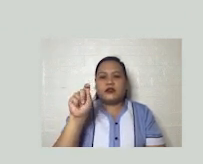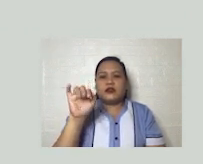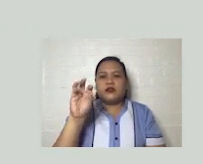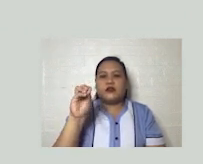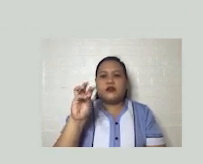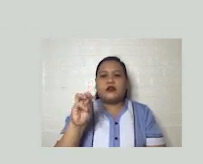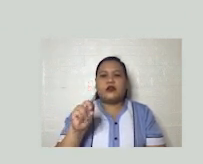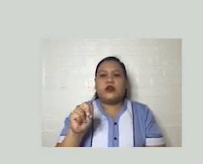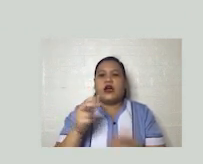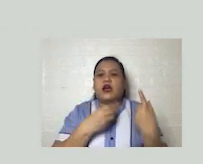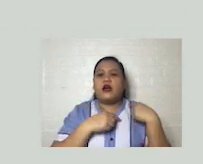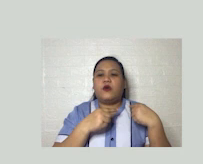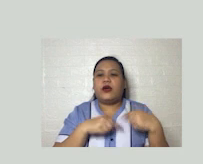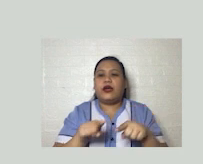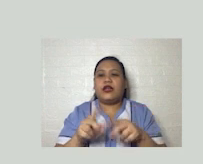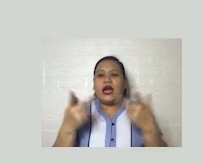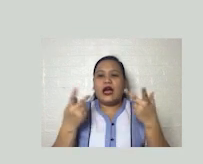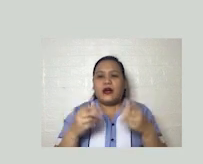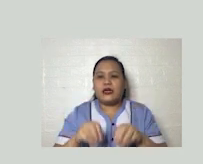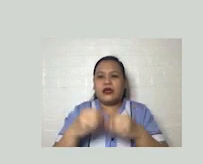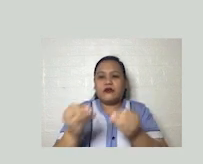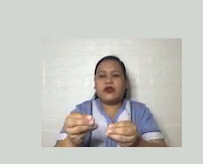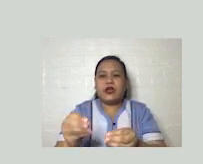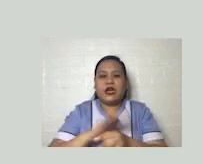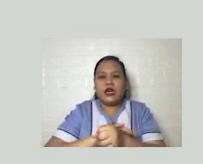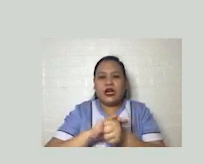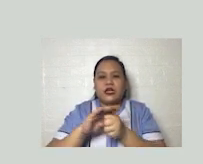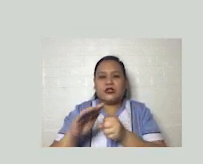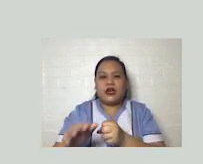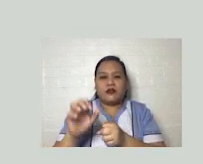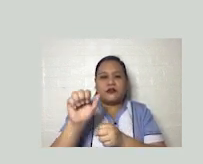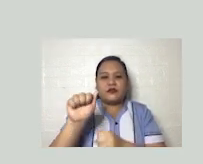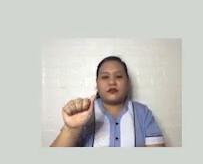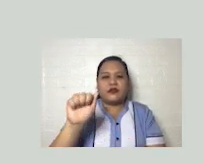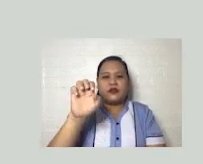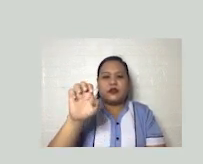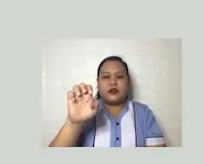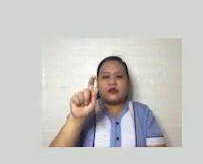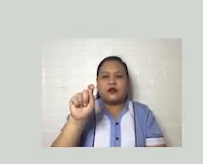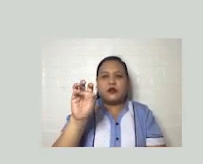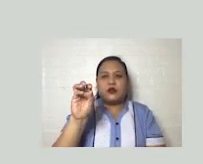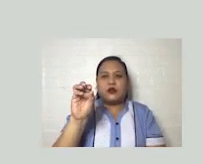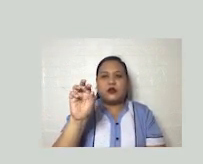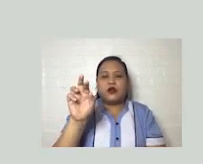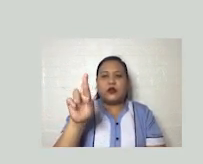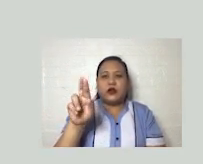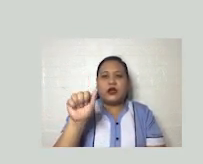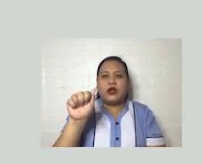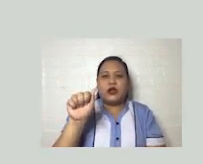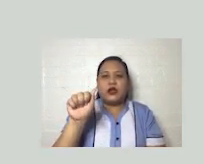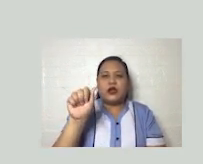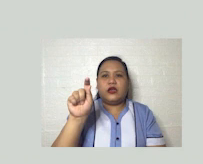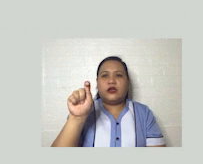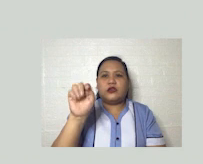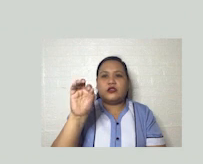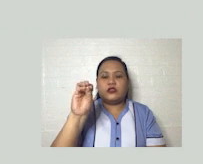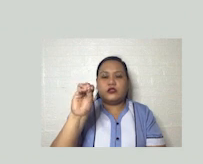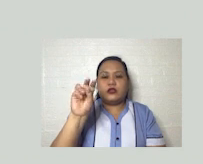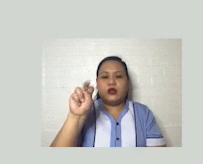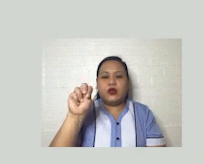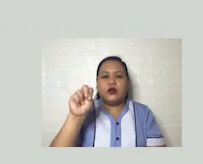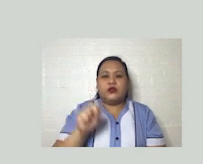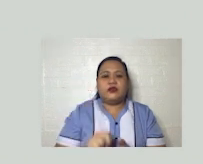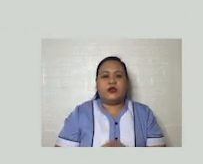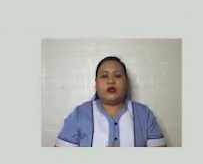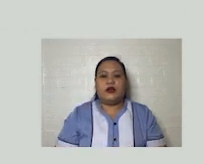adequate aeration. Growing media for vegetable seedlings or field transplants in greenhouses contain